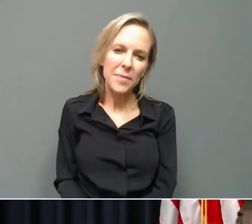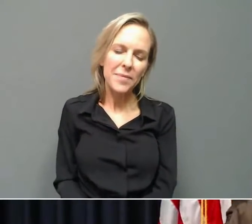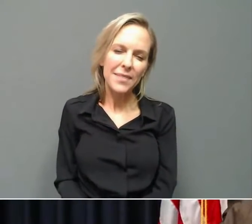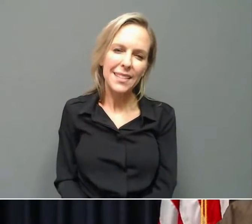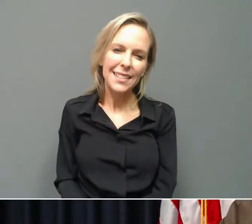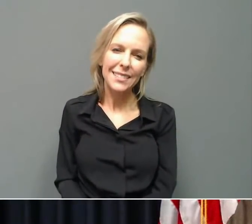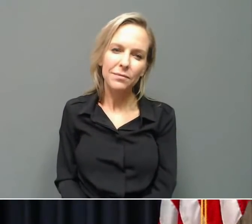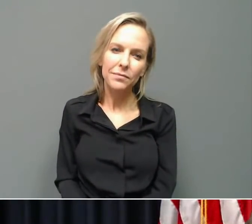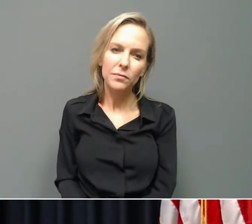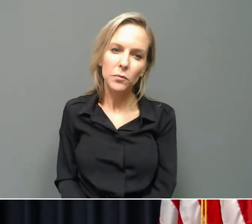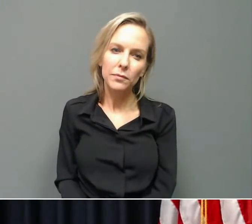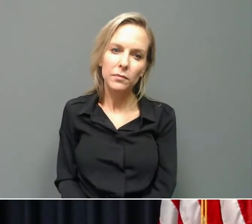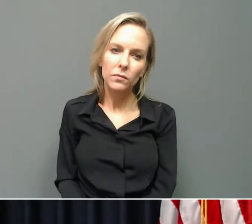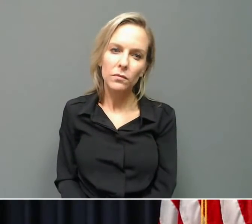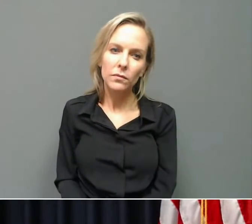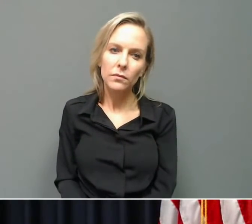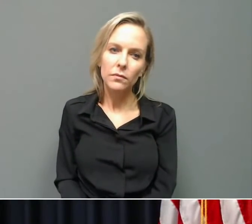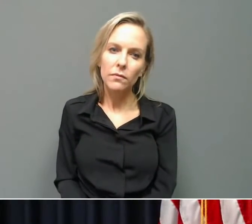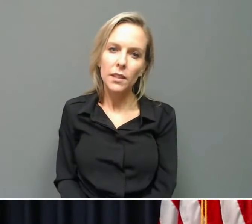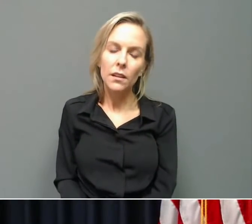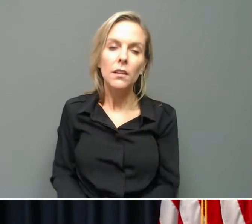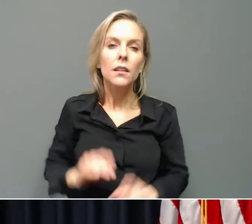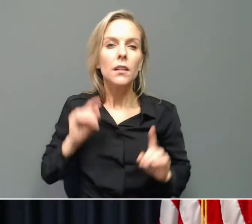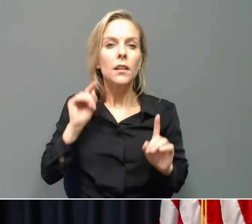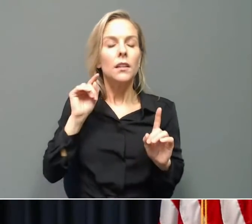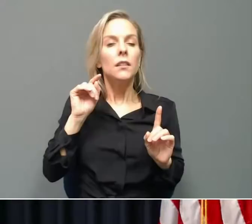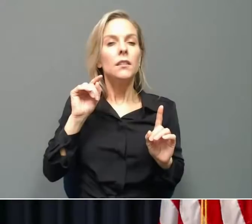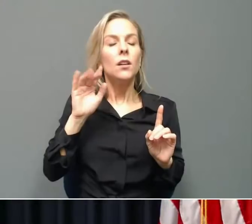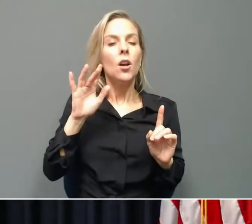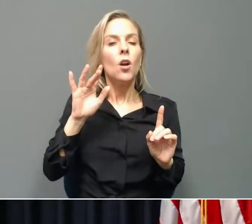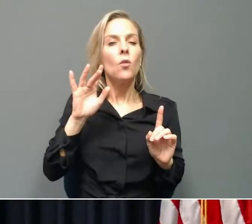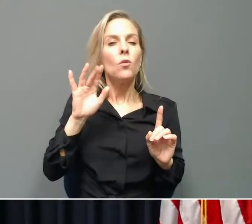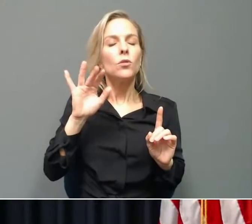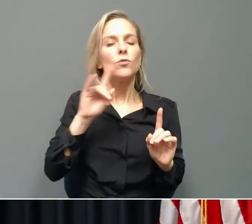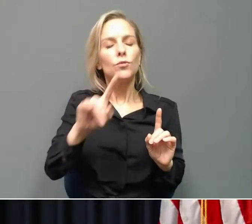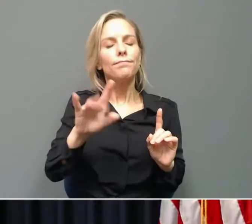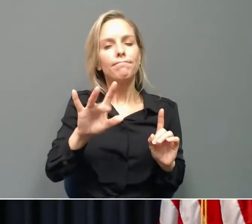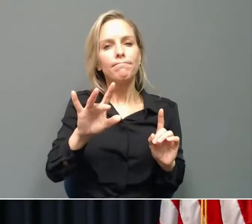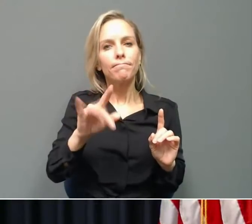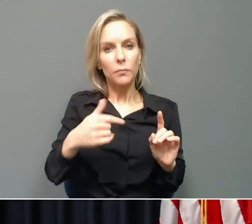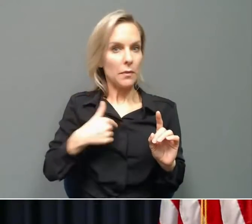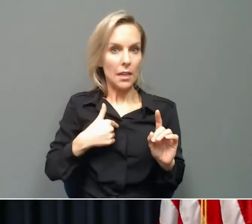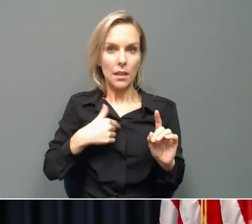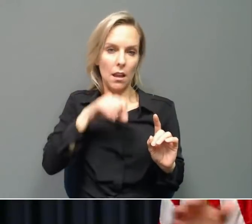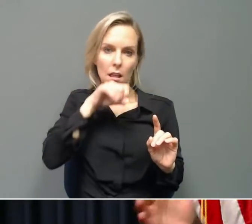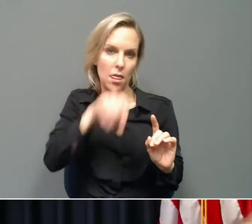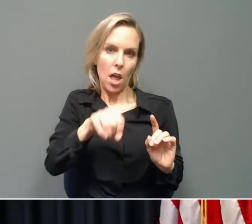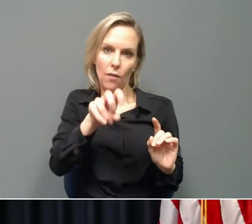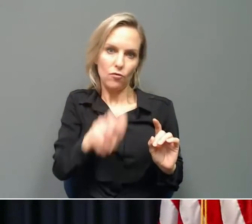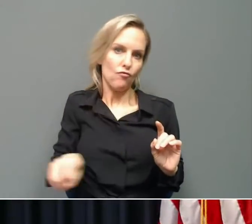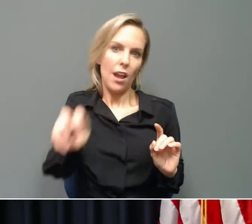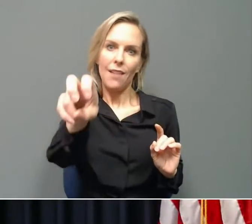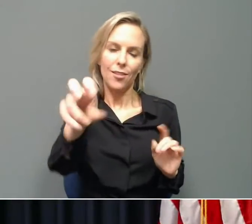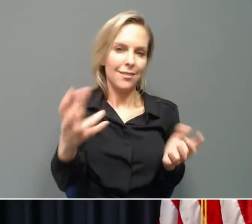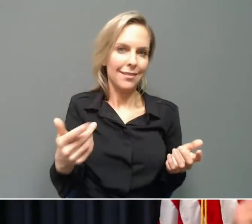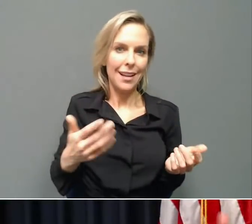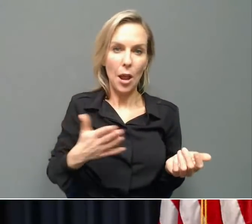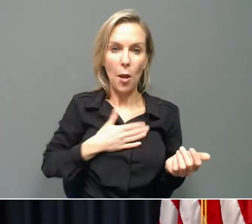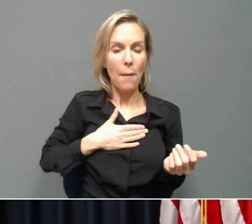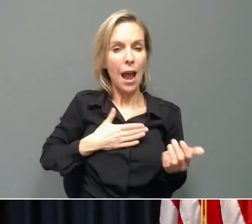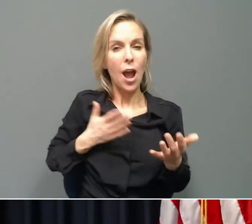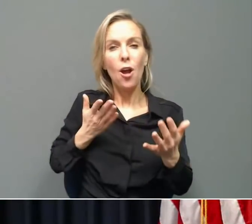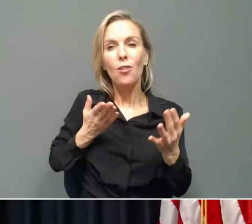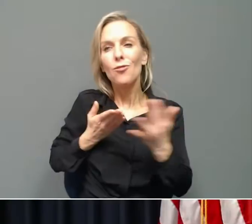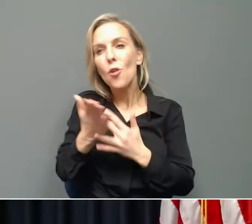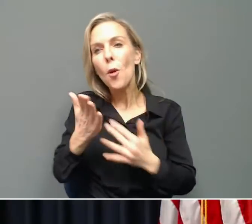So that the addition I would have here, I love traveling. I've traveled a lot throughout my career for work and